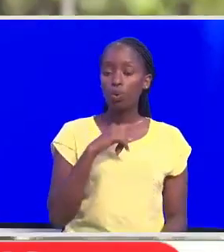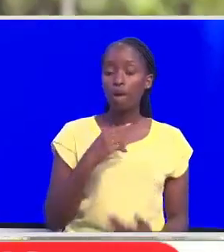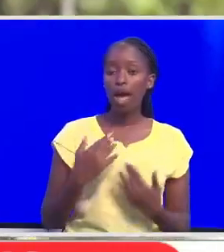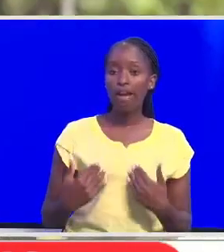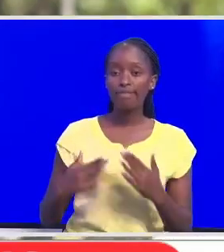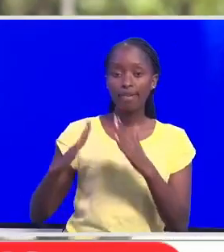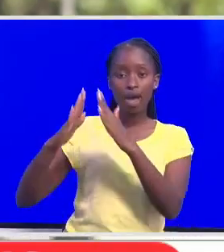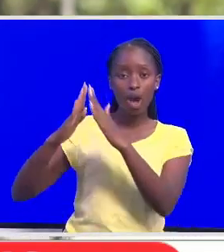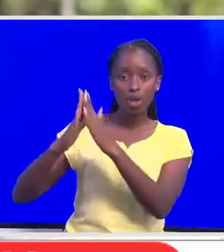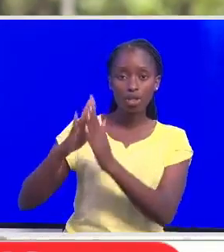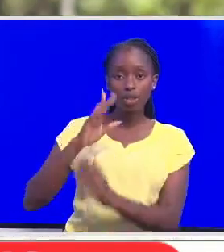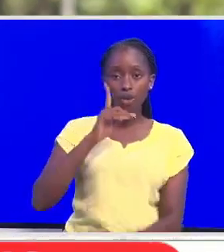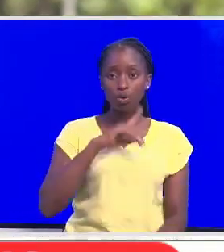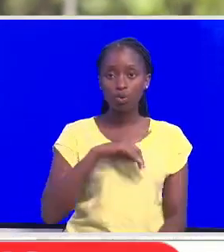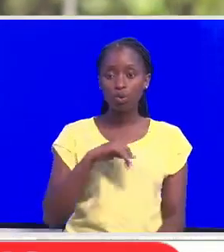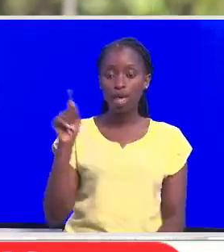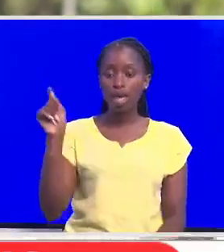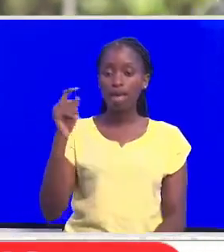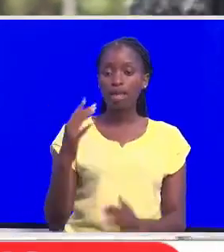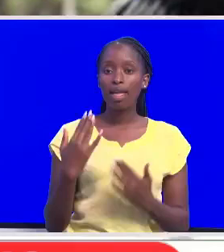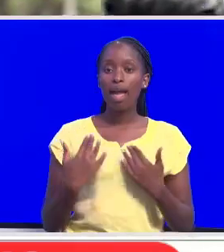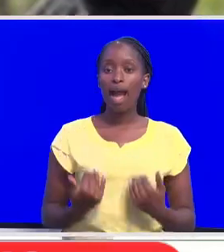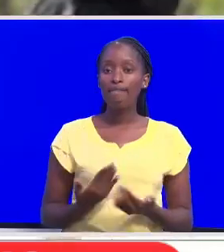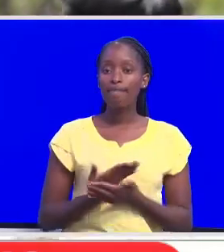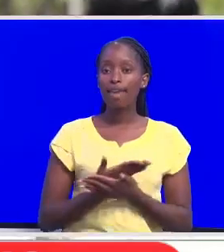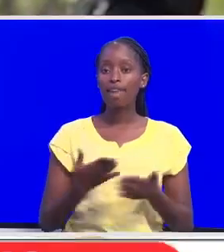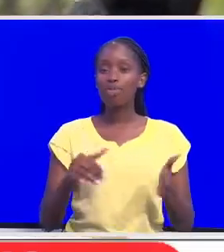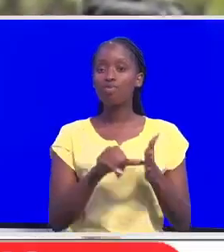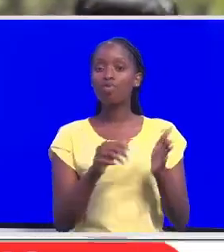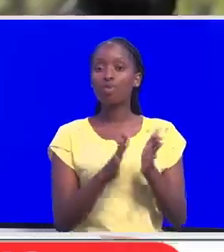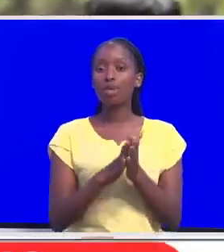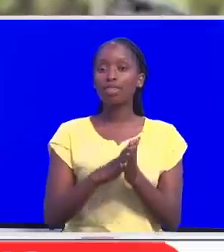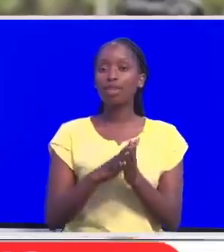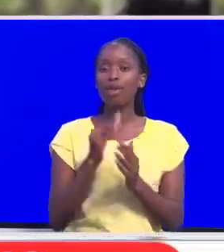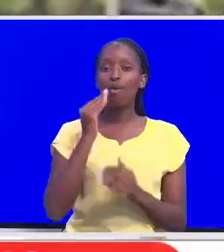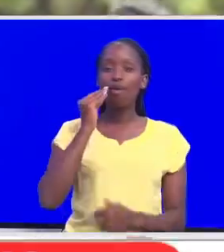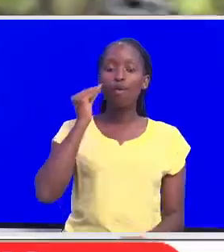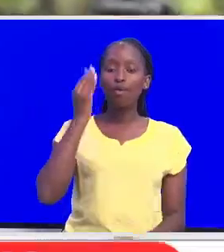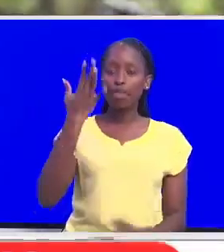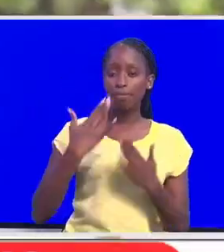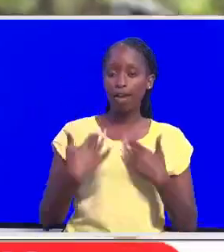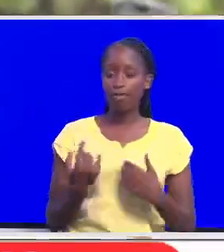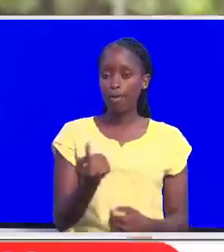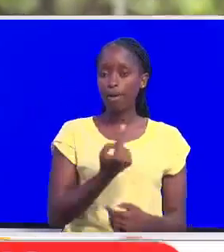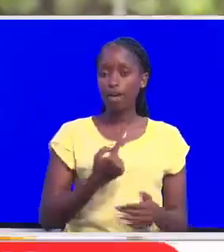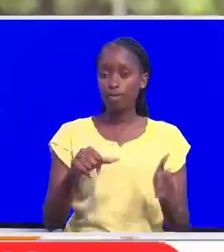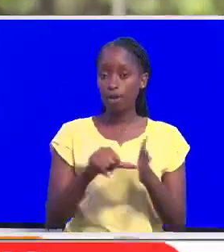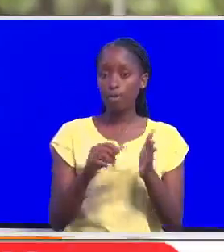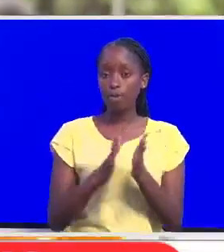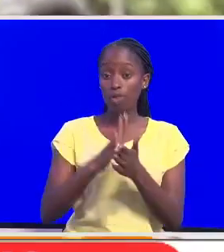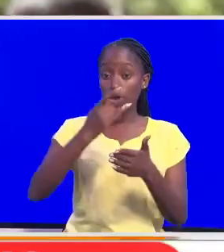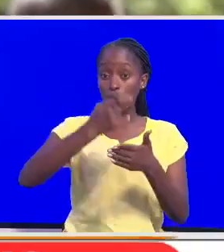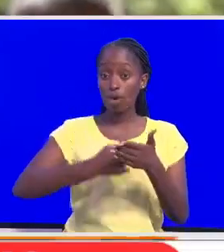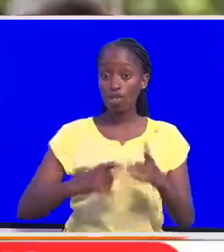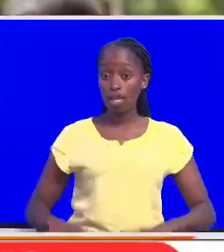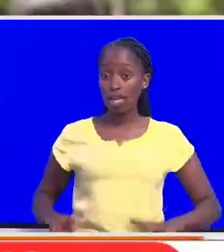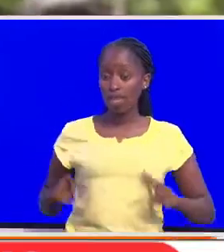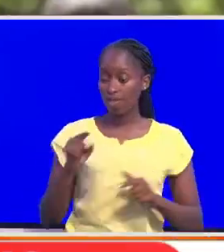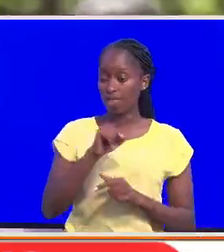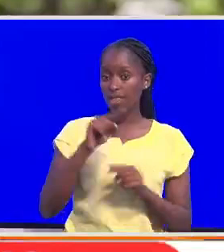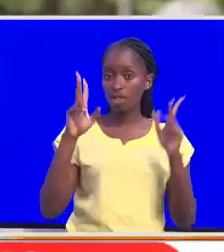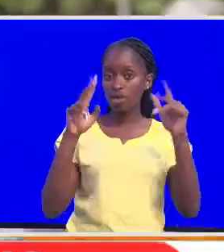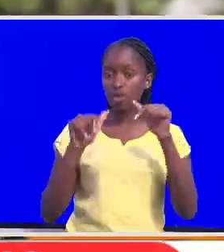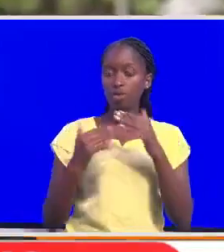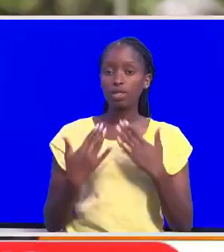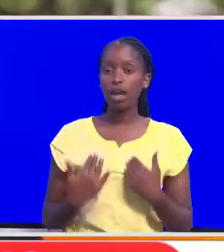nyumba. Kenyans don't have a problem with houses. Kenyans have a problem with the cost of living. Those are the issues that are affecting